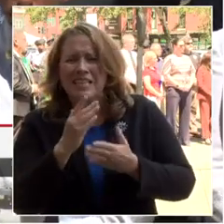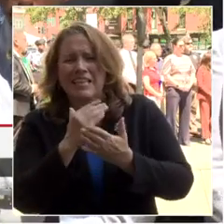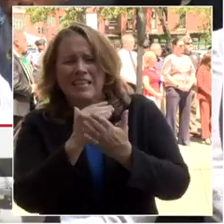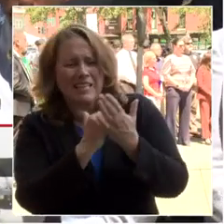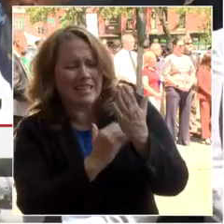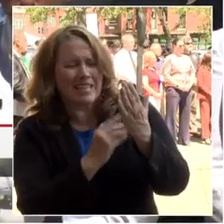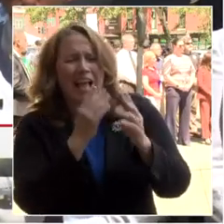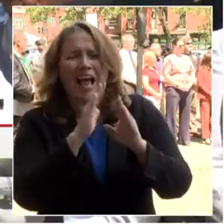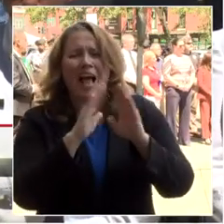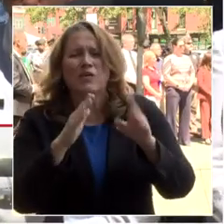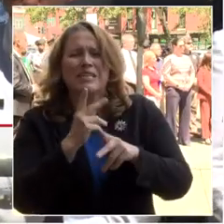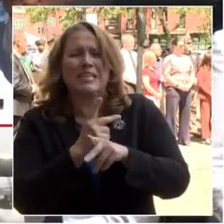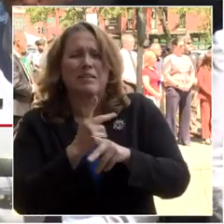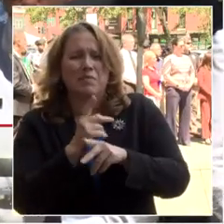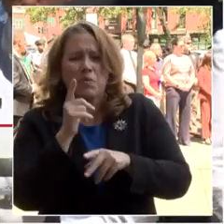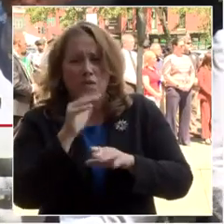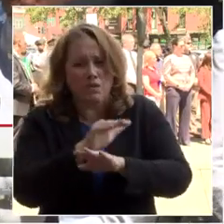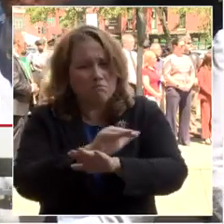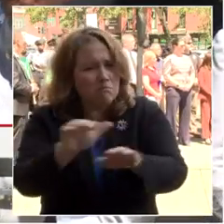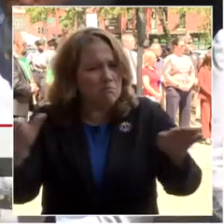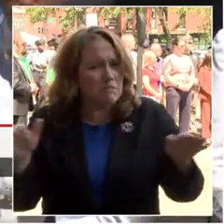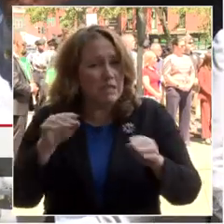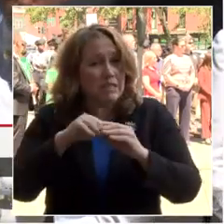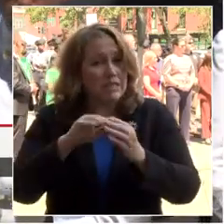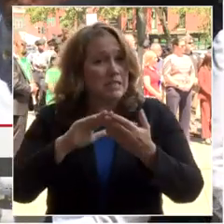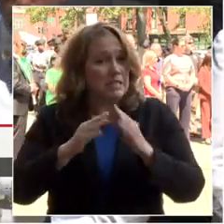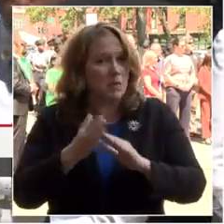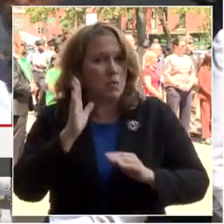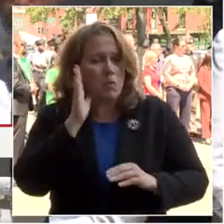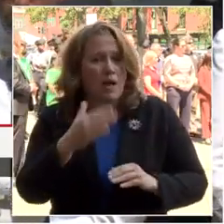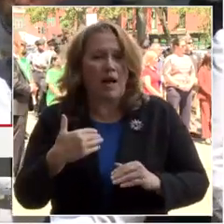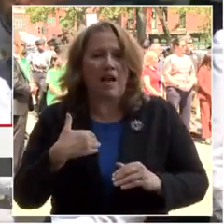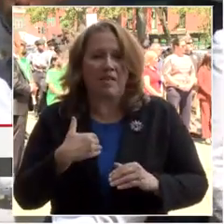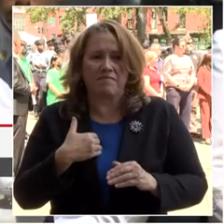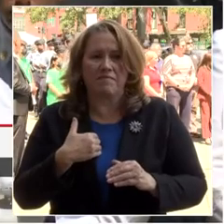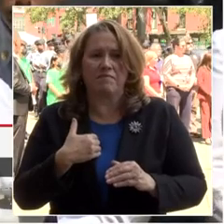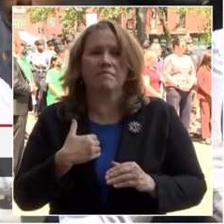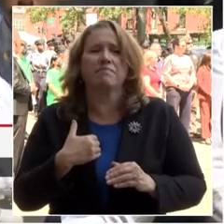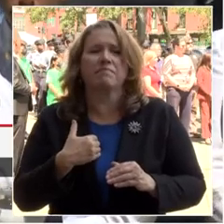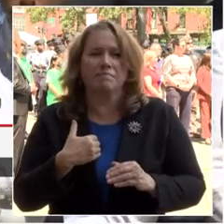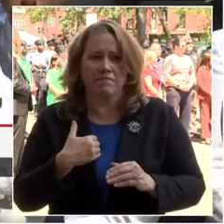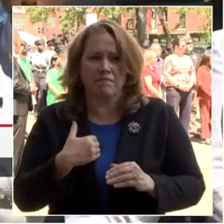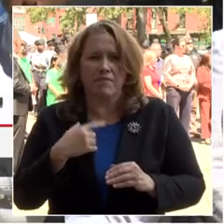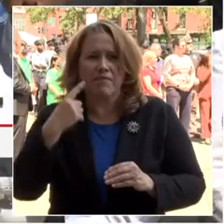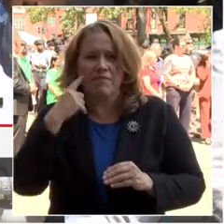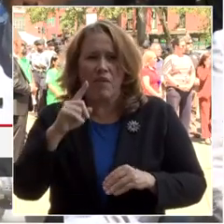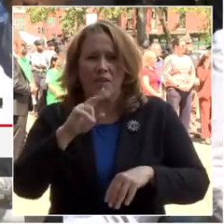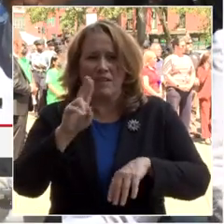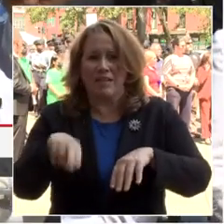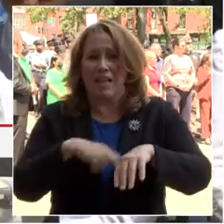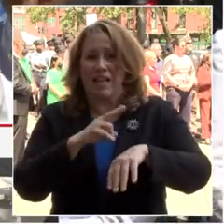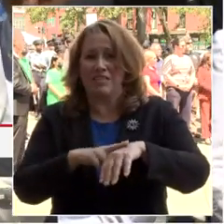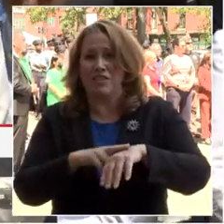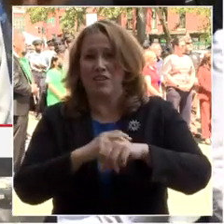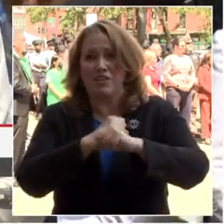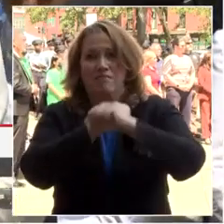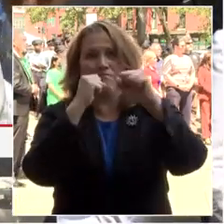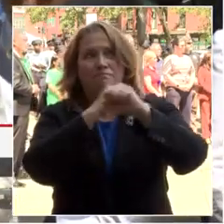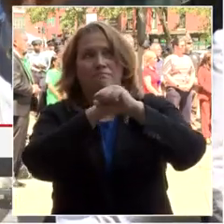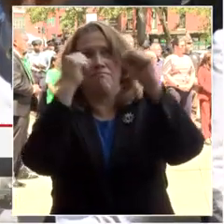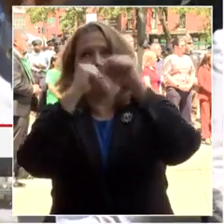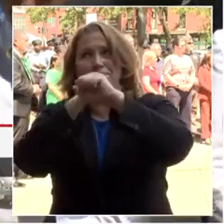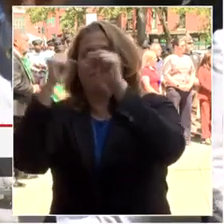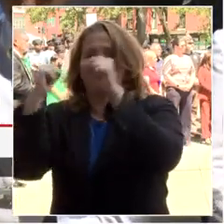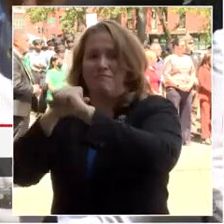We will be, the city, of course, is the backdrop for the national fireworks. So be aware of street